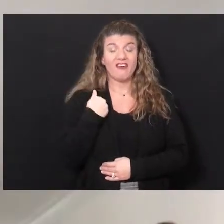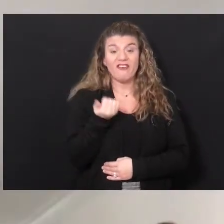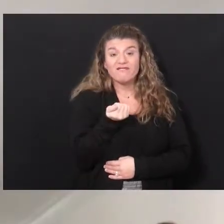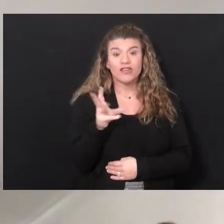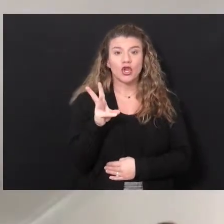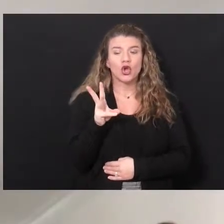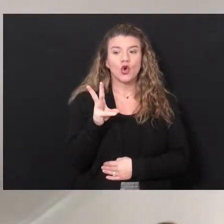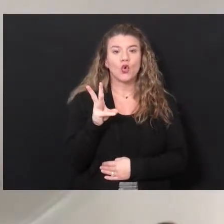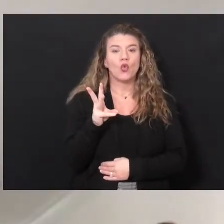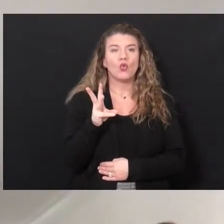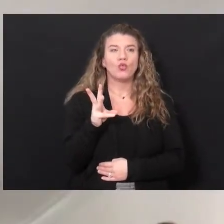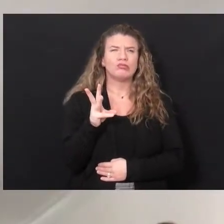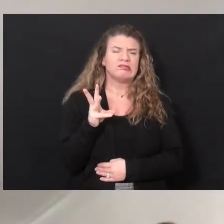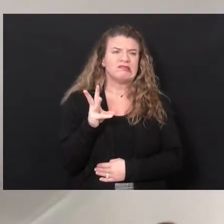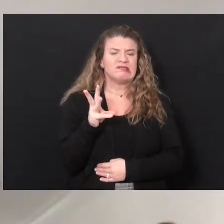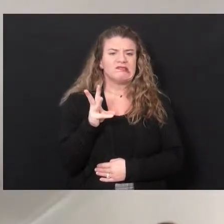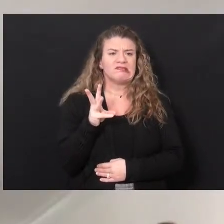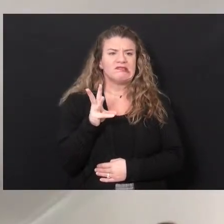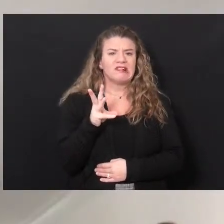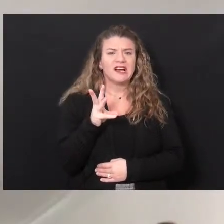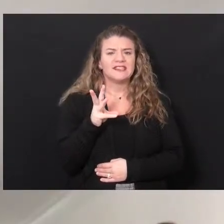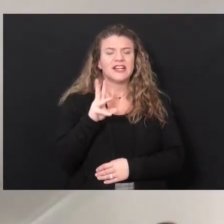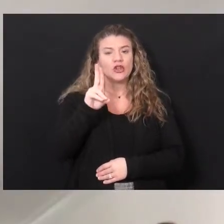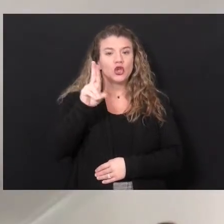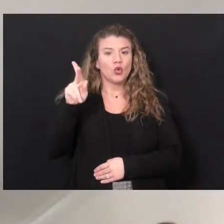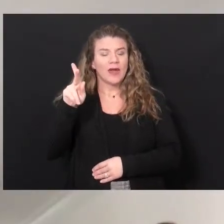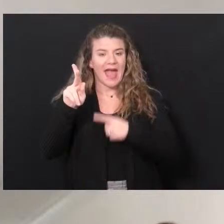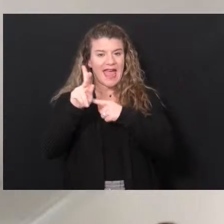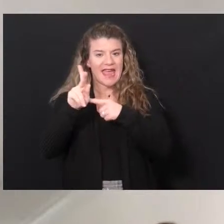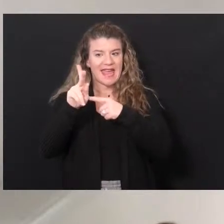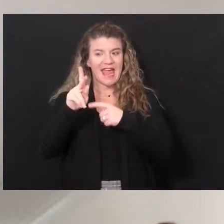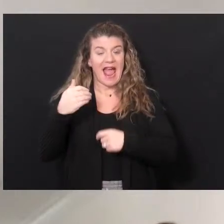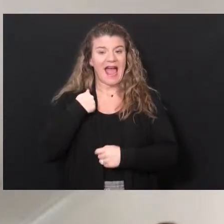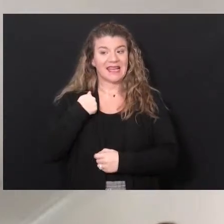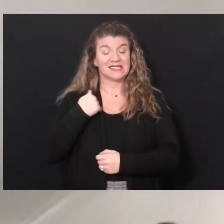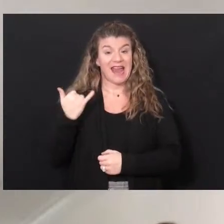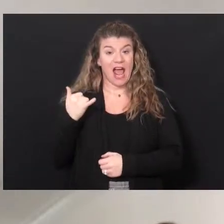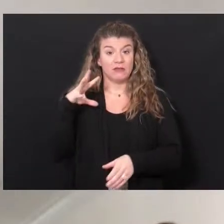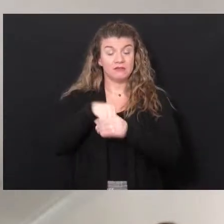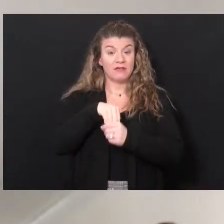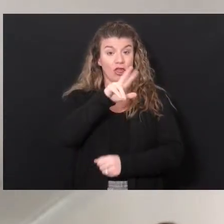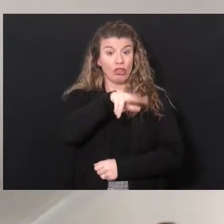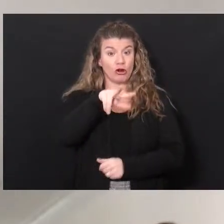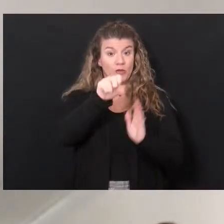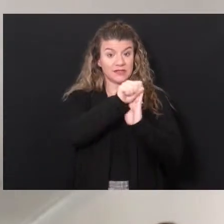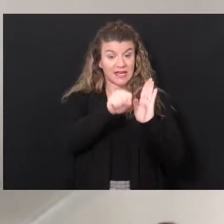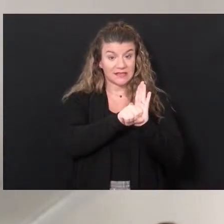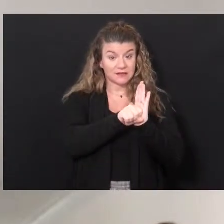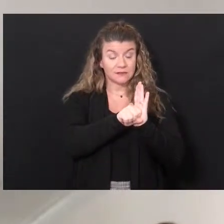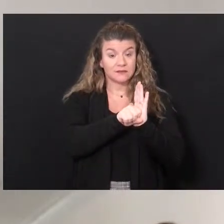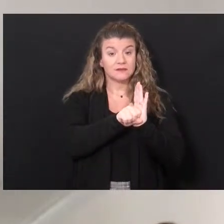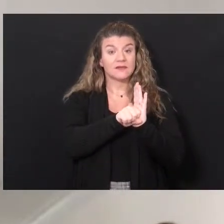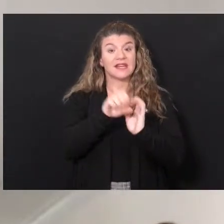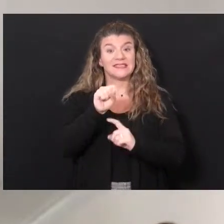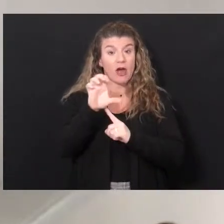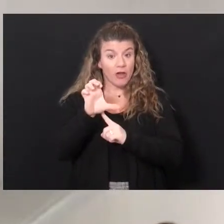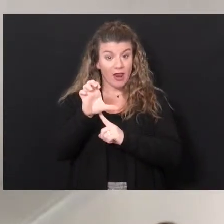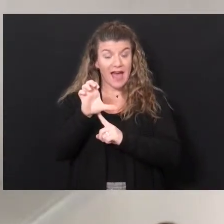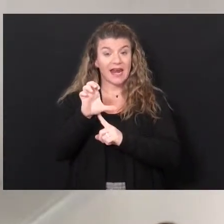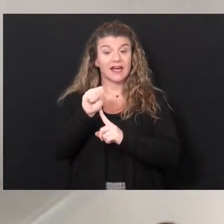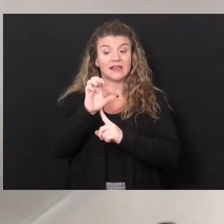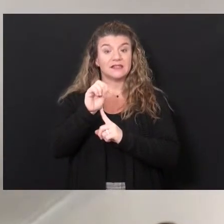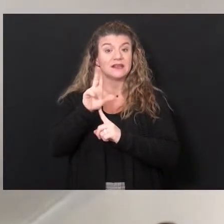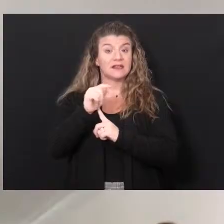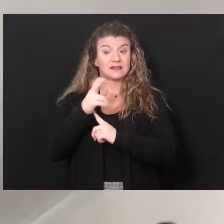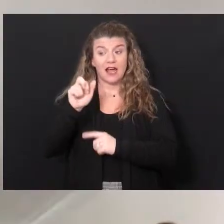of, there's like the UK variants in 33 states, I think now, South Carolina, and then there was one